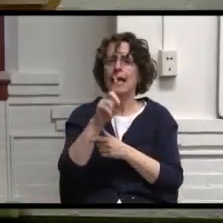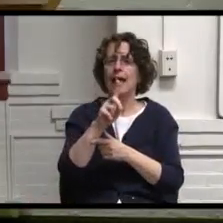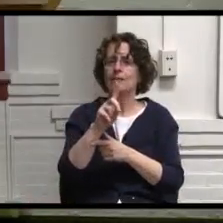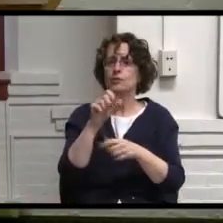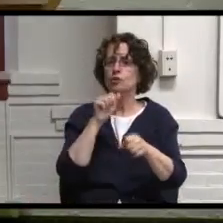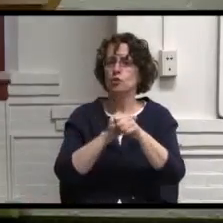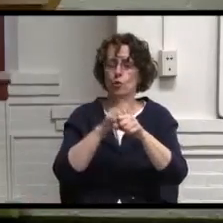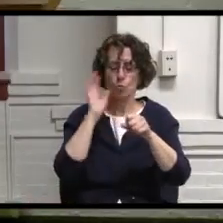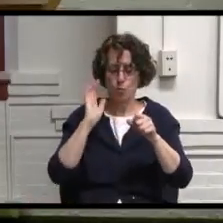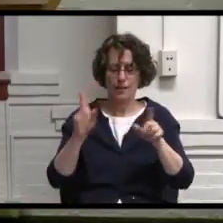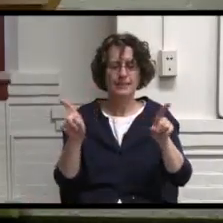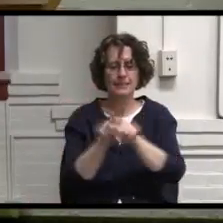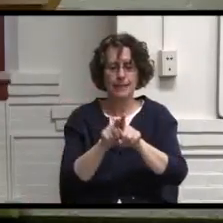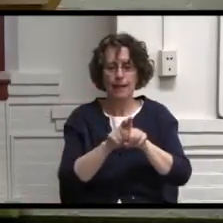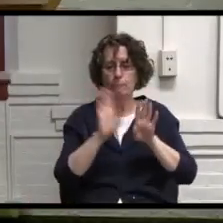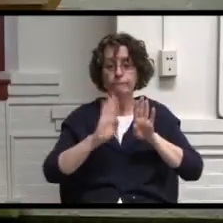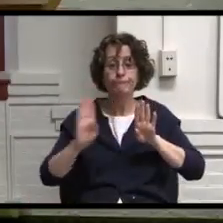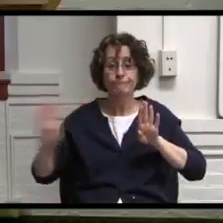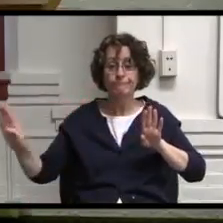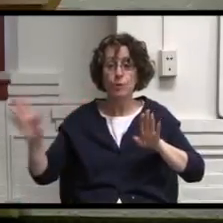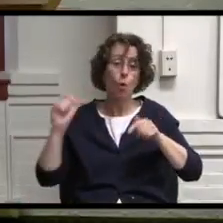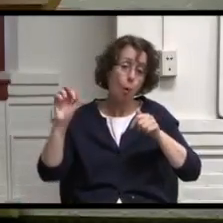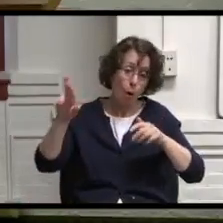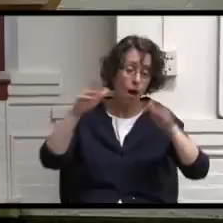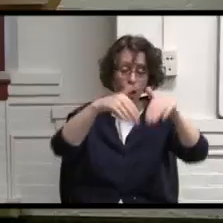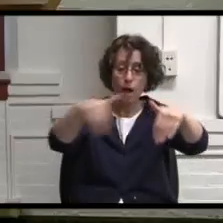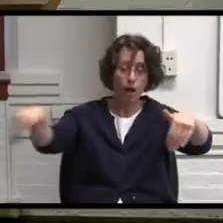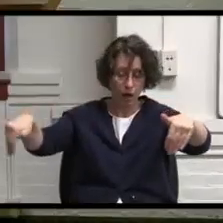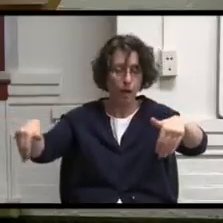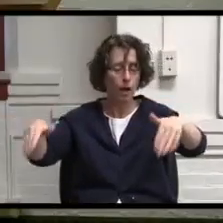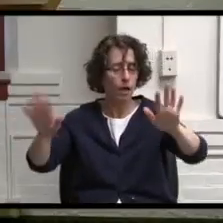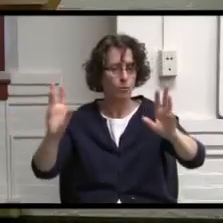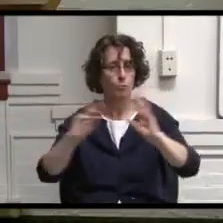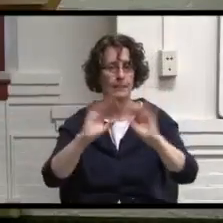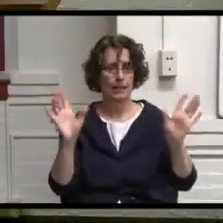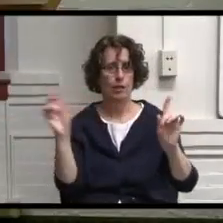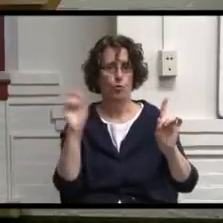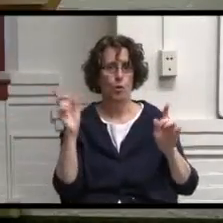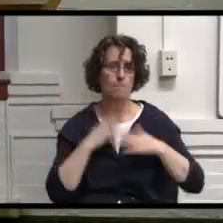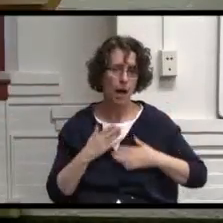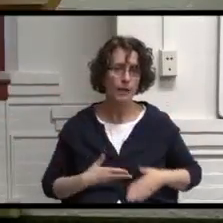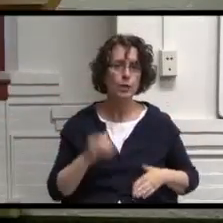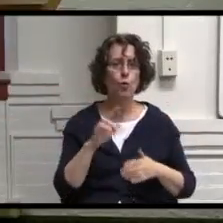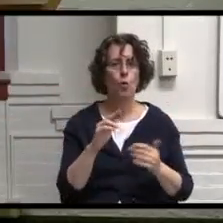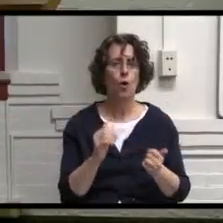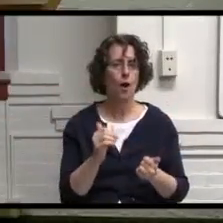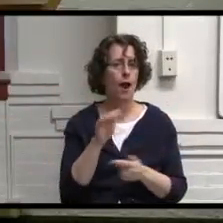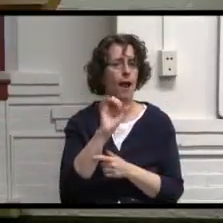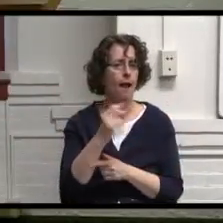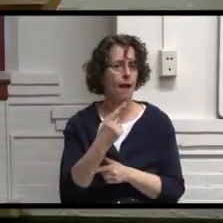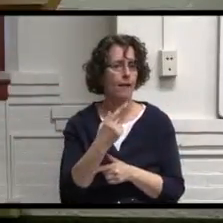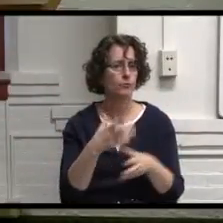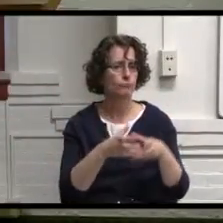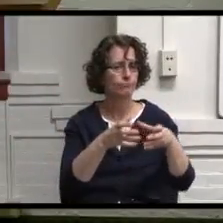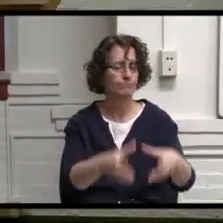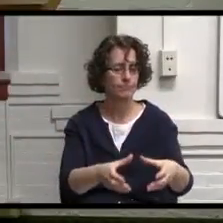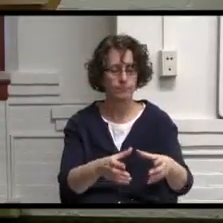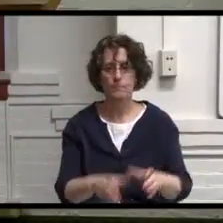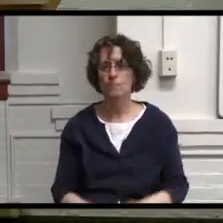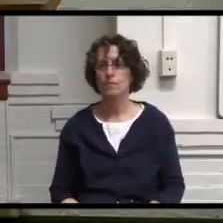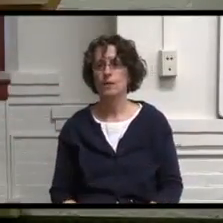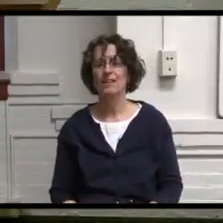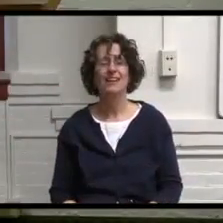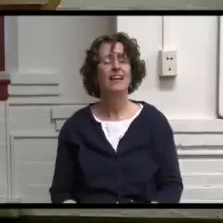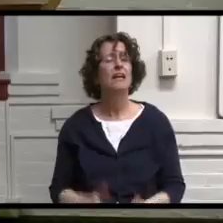forward, that would cover that problem. A number of people like eternal